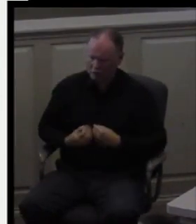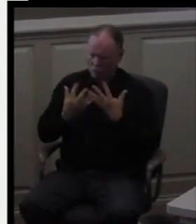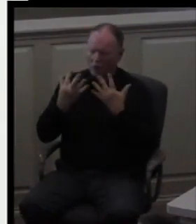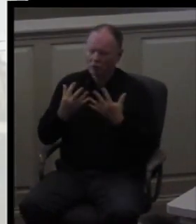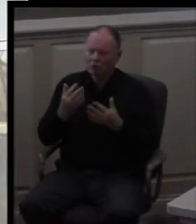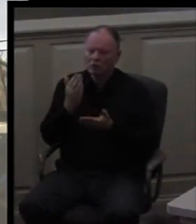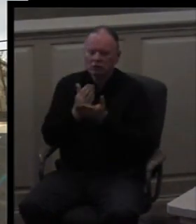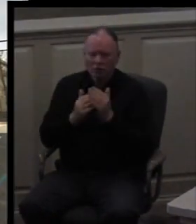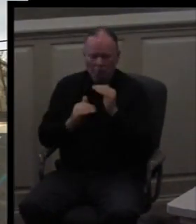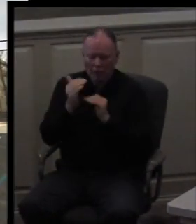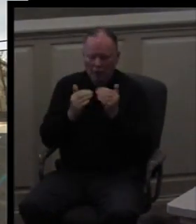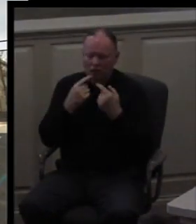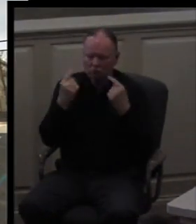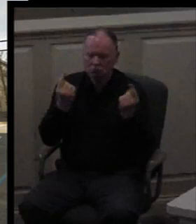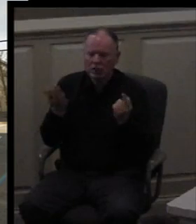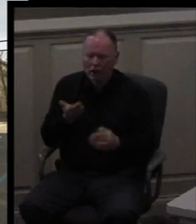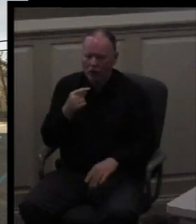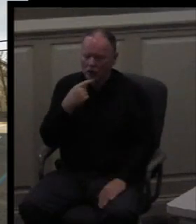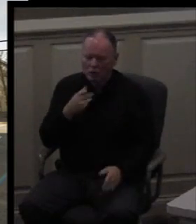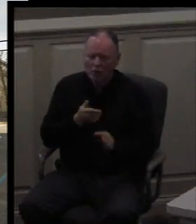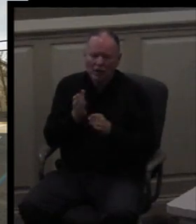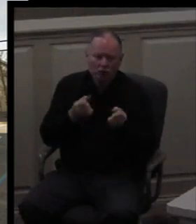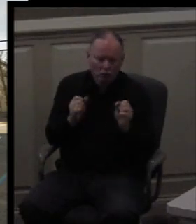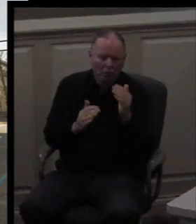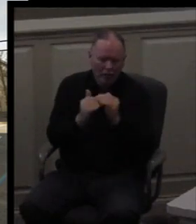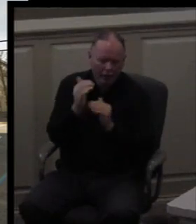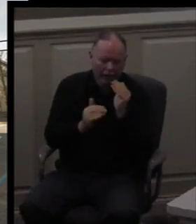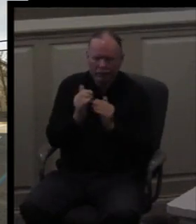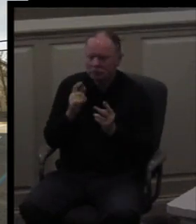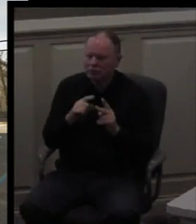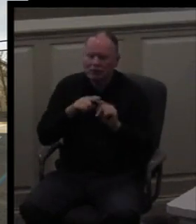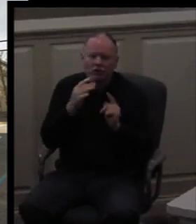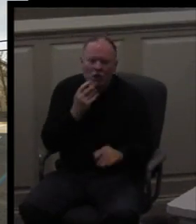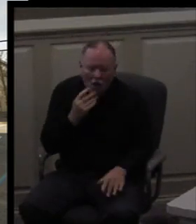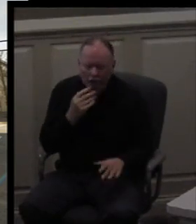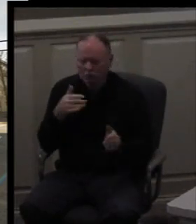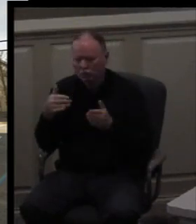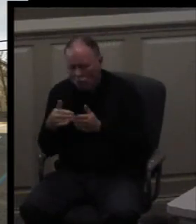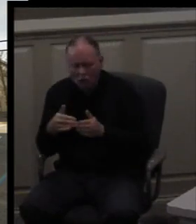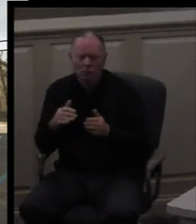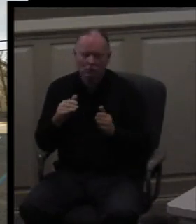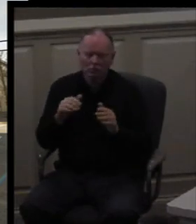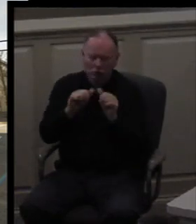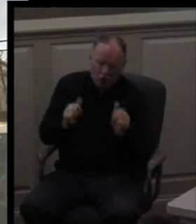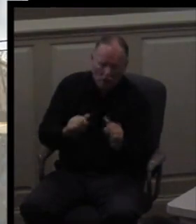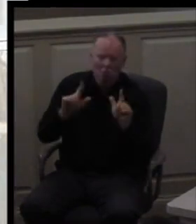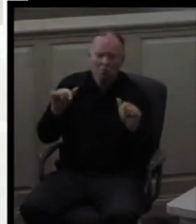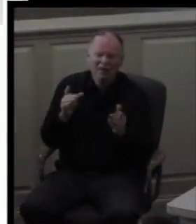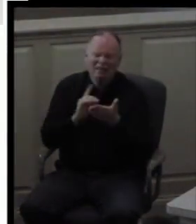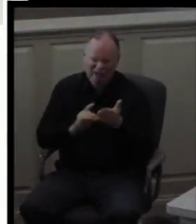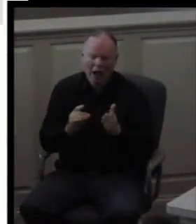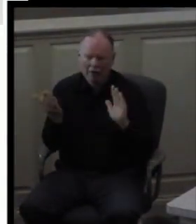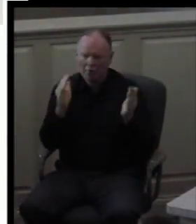here, buildings along Main Street, again, the brick colors, the cornice lines, kind of thing. So